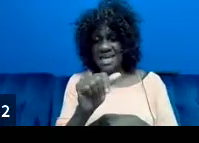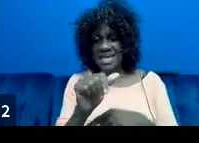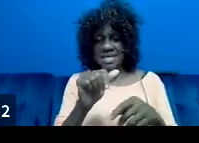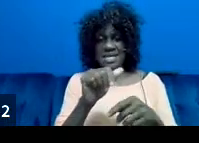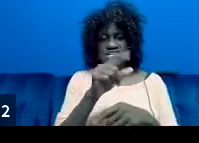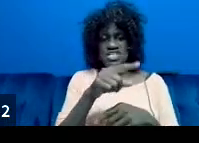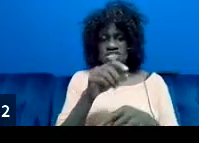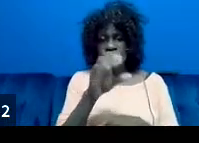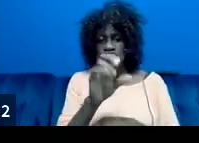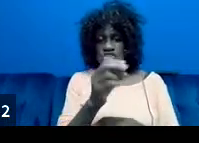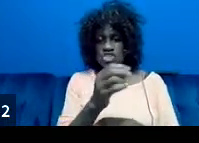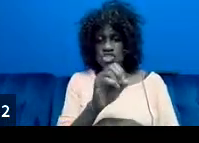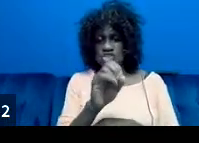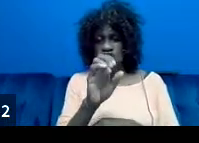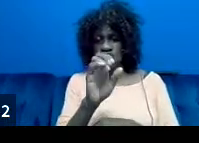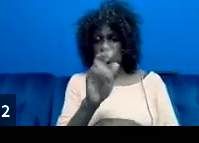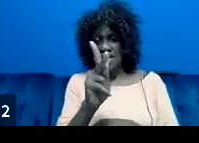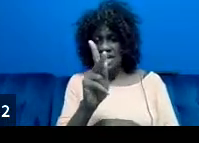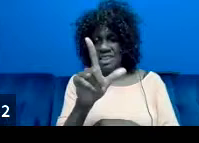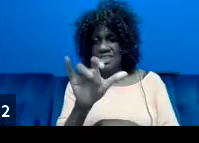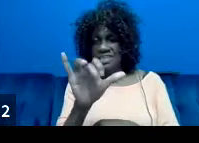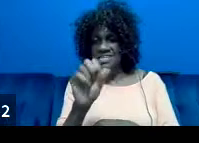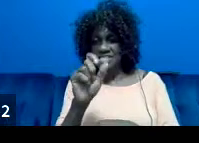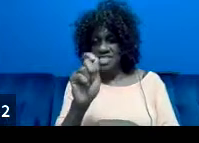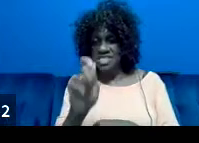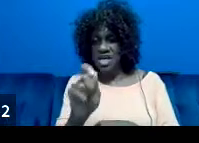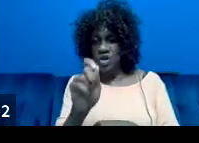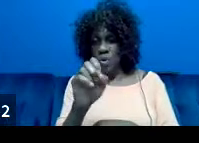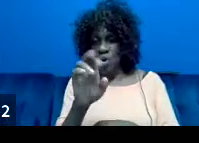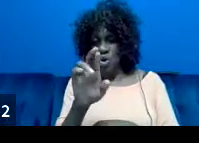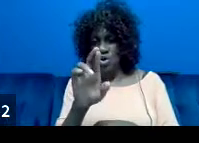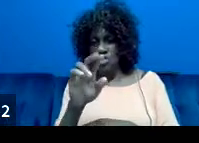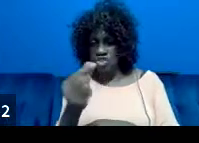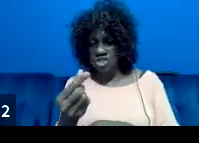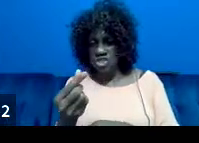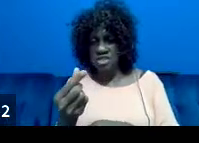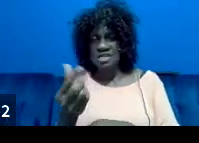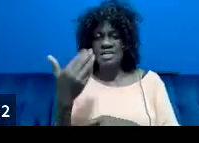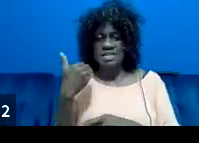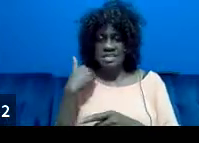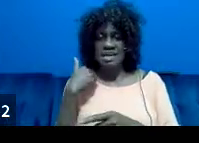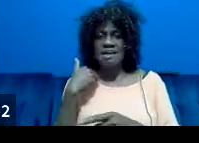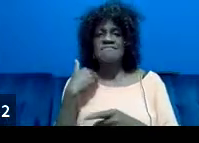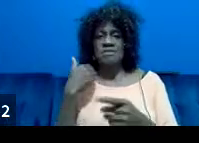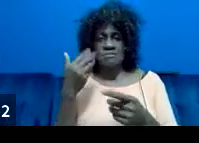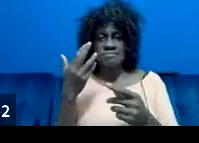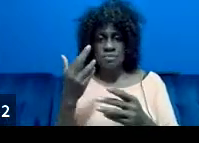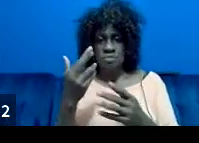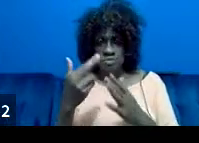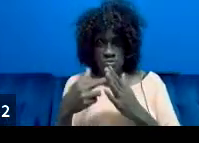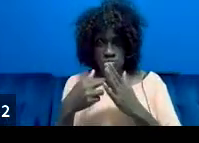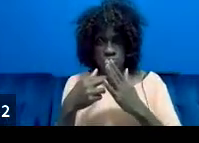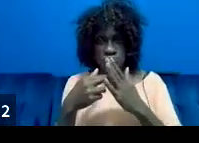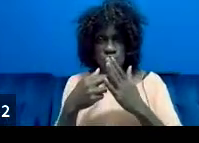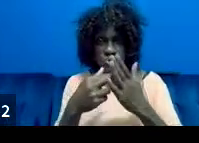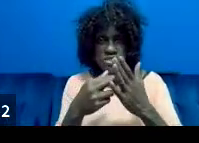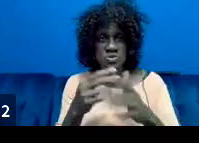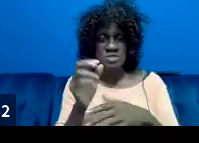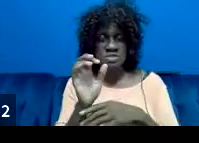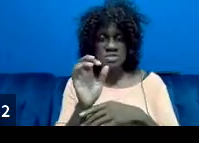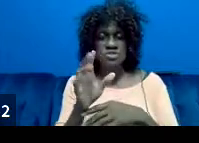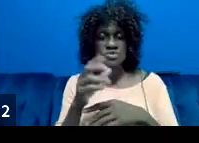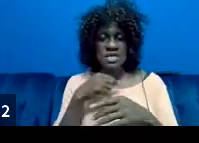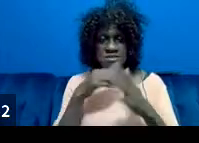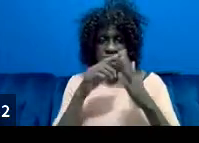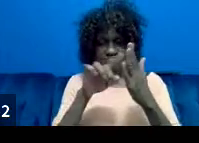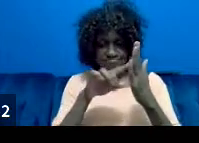adachecklist.org. And the Northeast ADA Center has a great resource there where you can get a